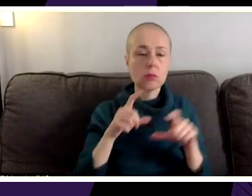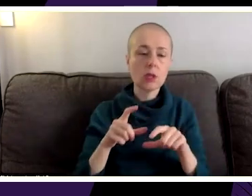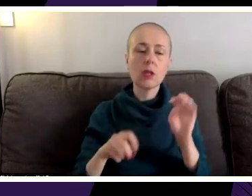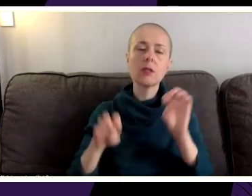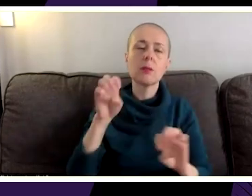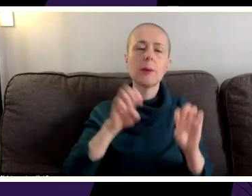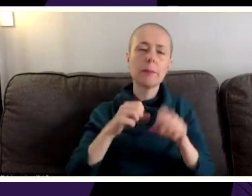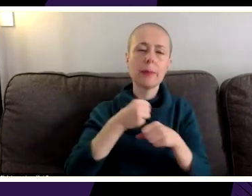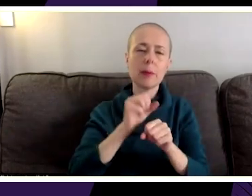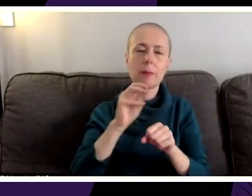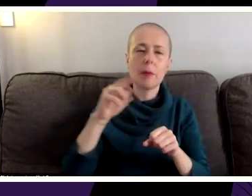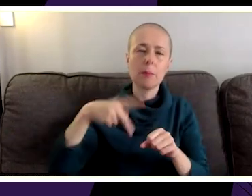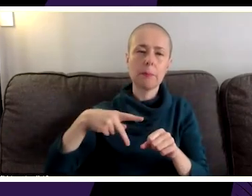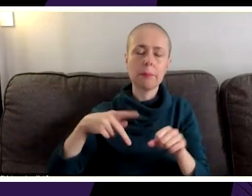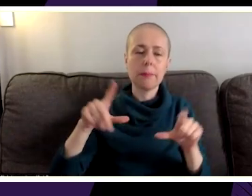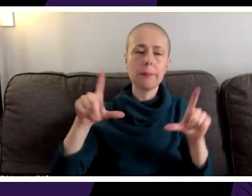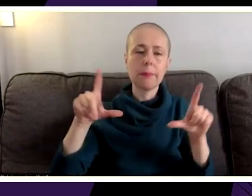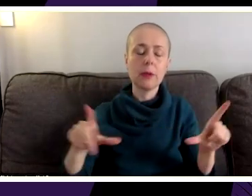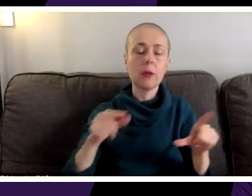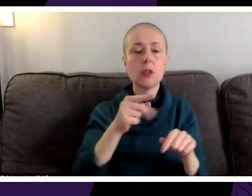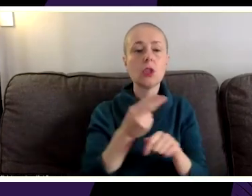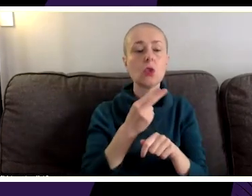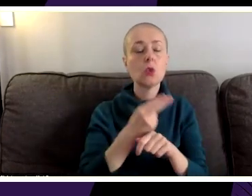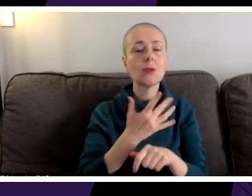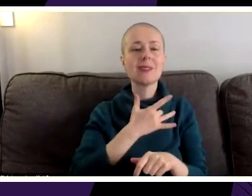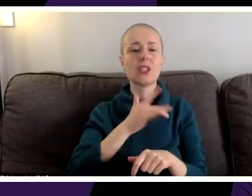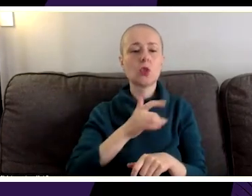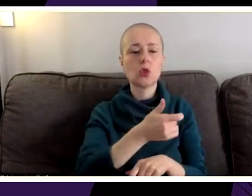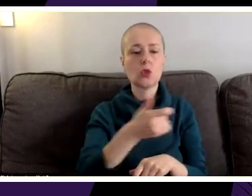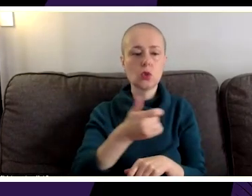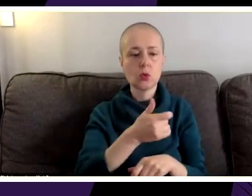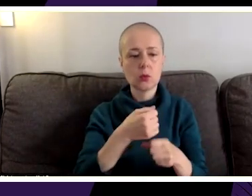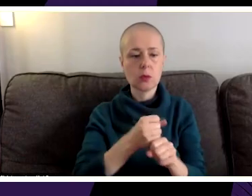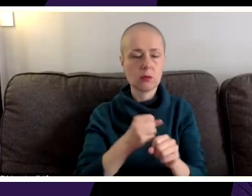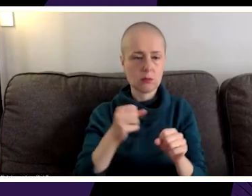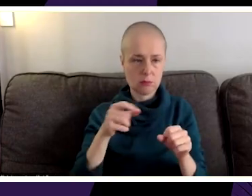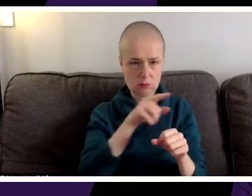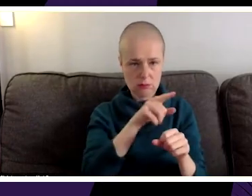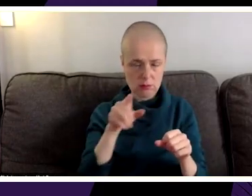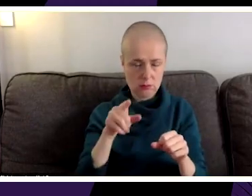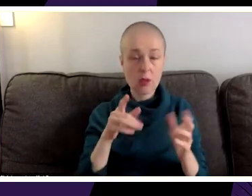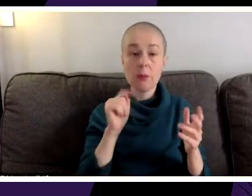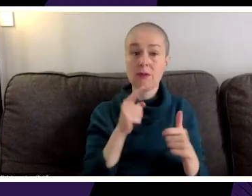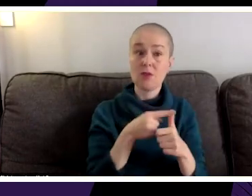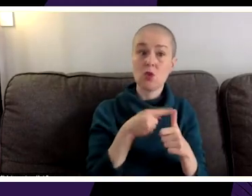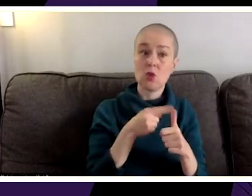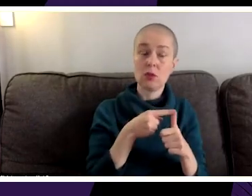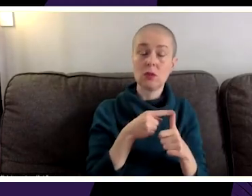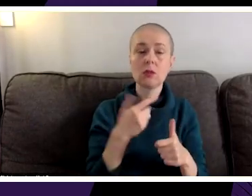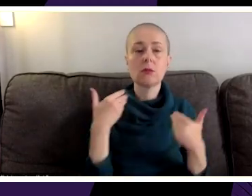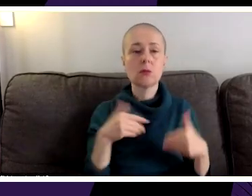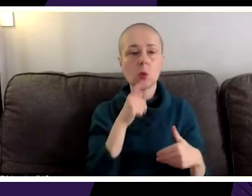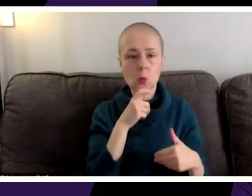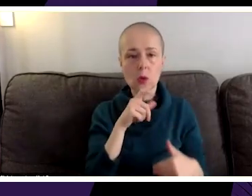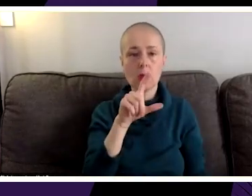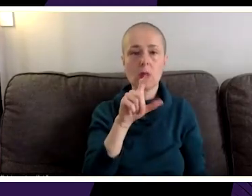DIY sensors for the production of urban data. But first, I want to tell you a bit about myself. My name is Leonardo Aranda.